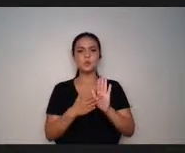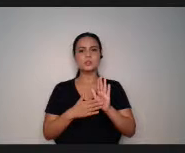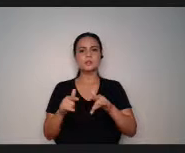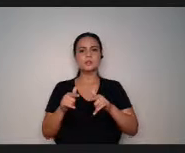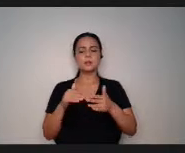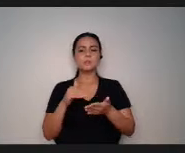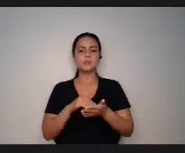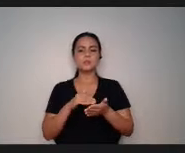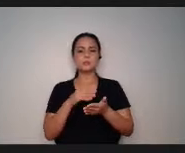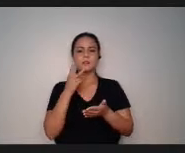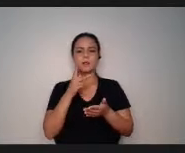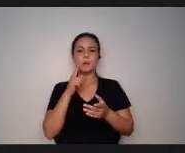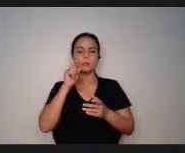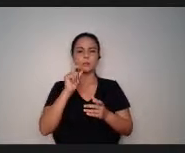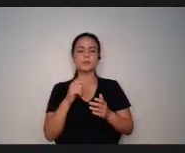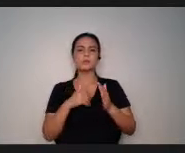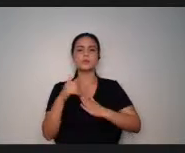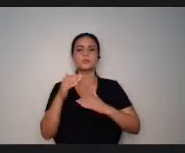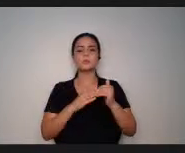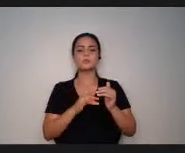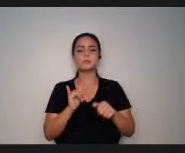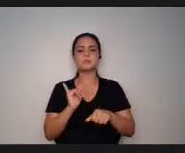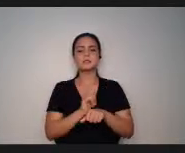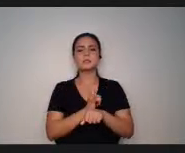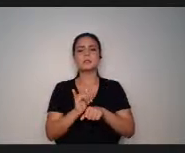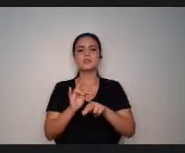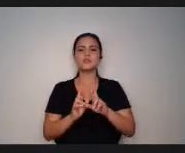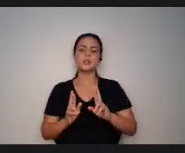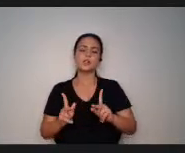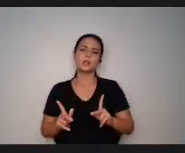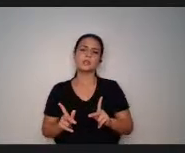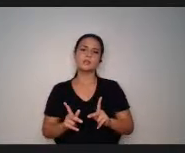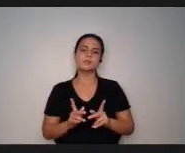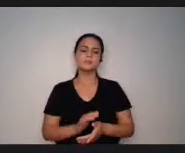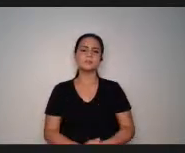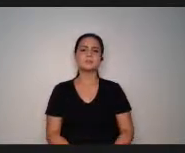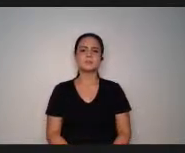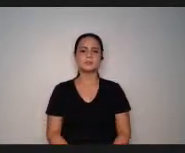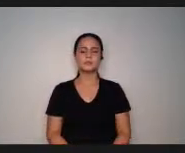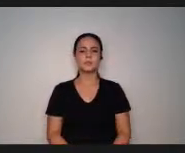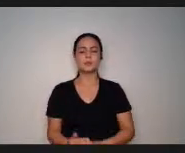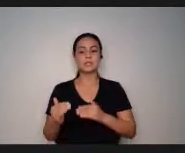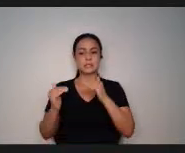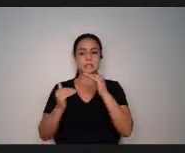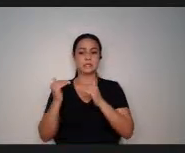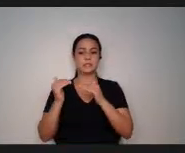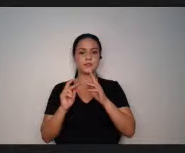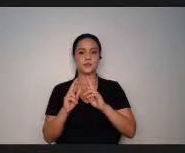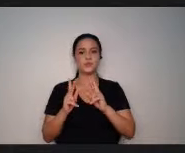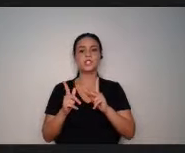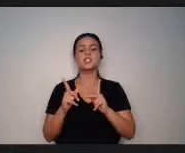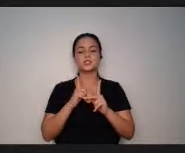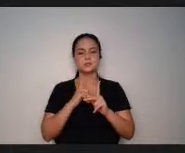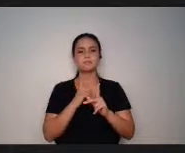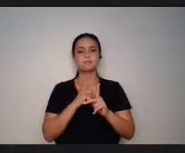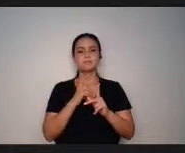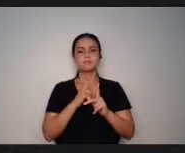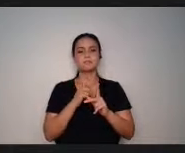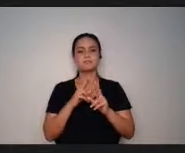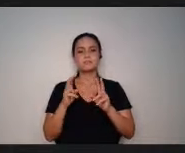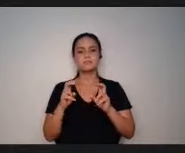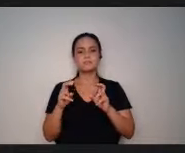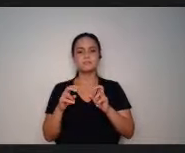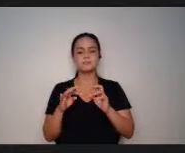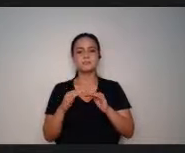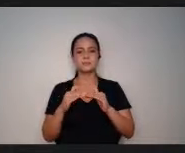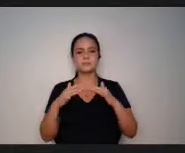different strategies there are, the different levels of intervention that we have to address work